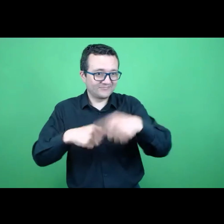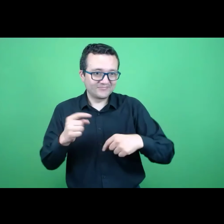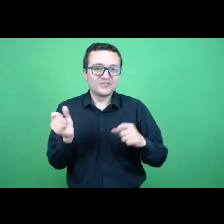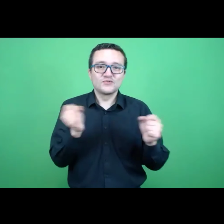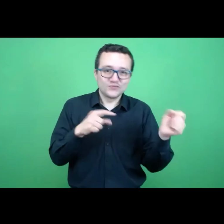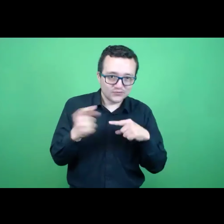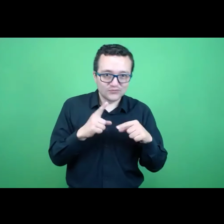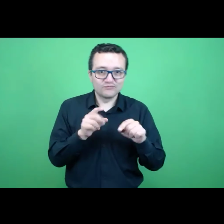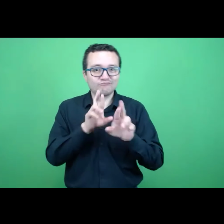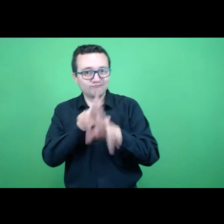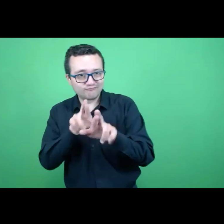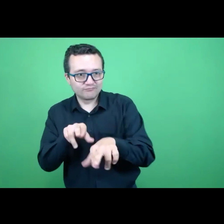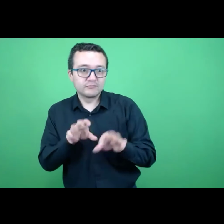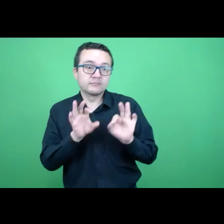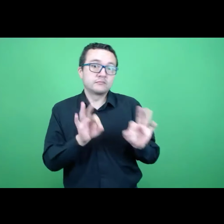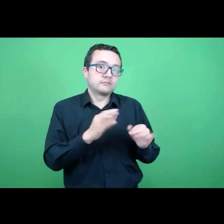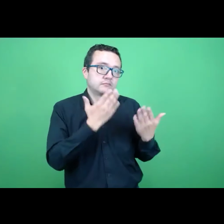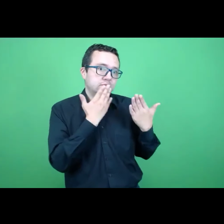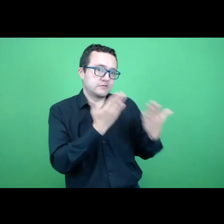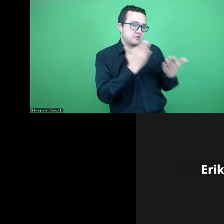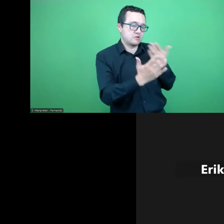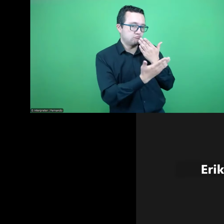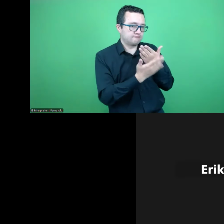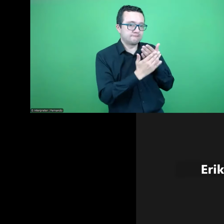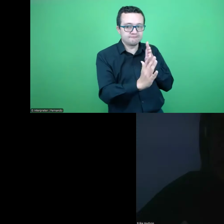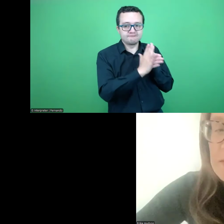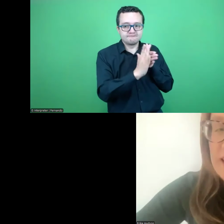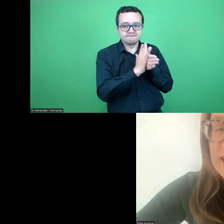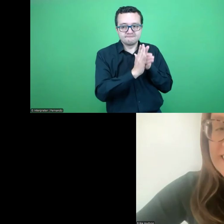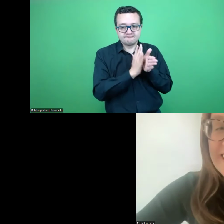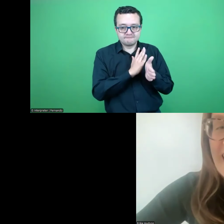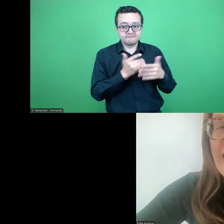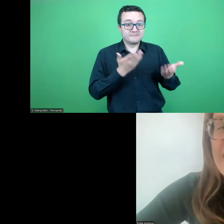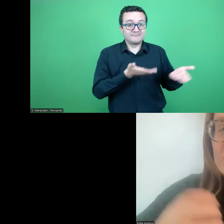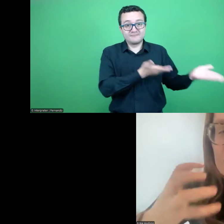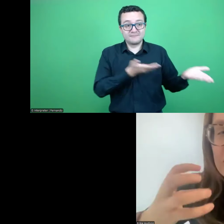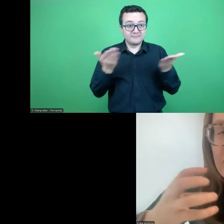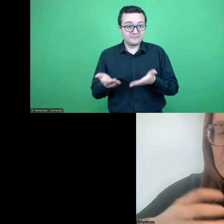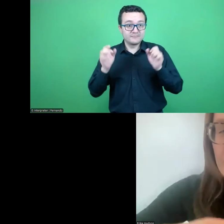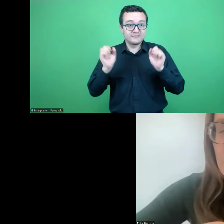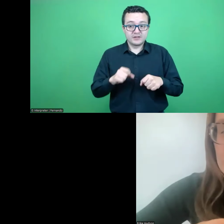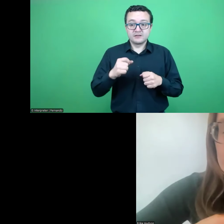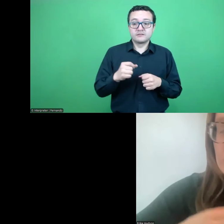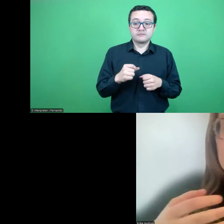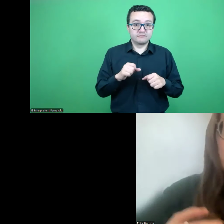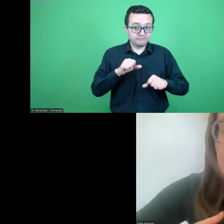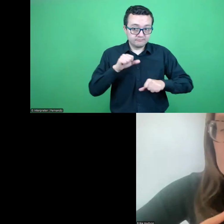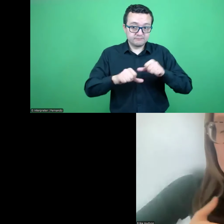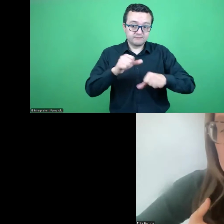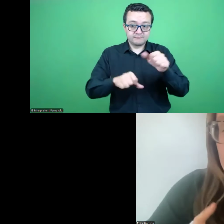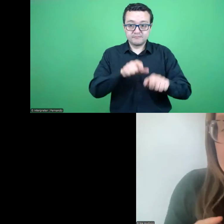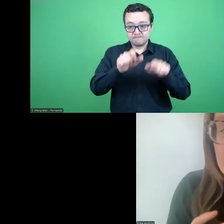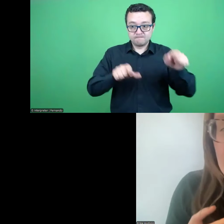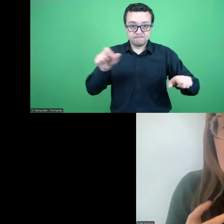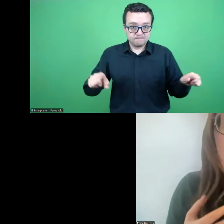ensure that people can ask you those questions that they need to related to commitments, and to really have that conversation based on what